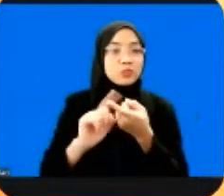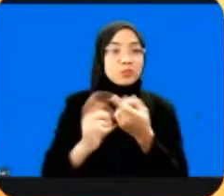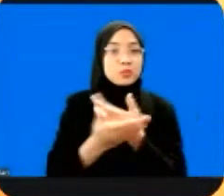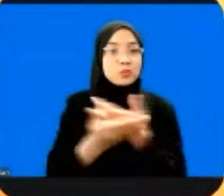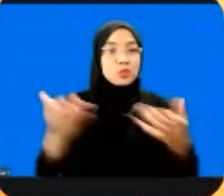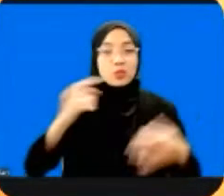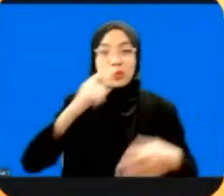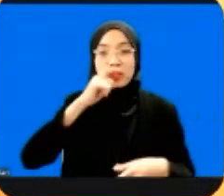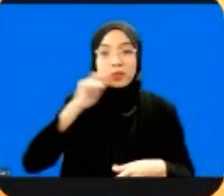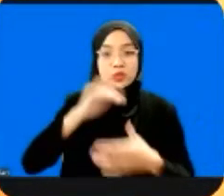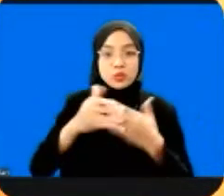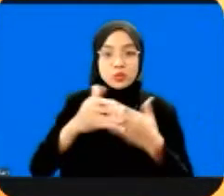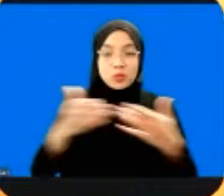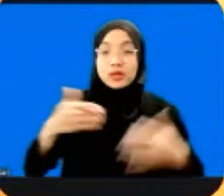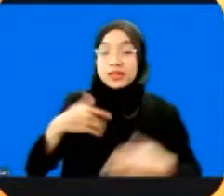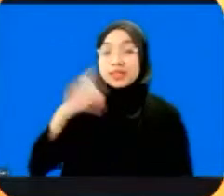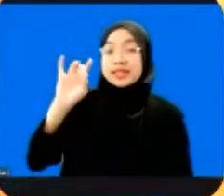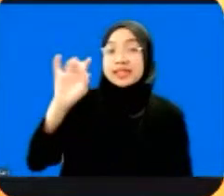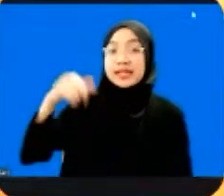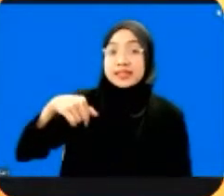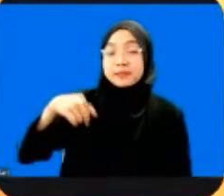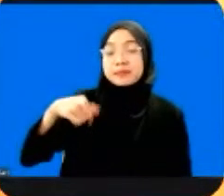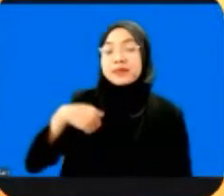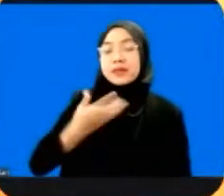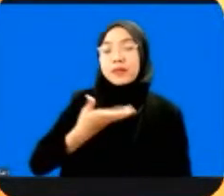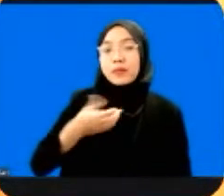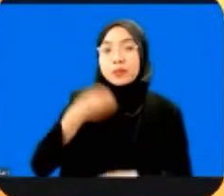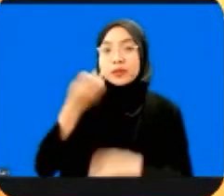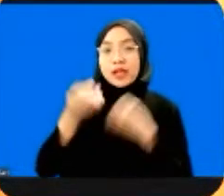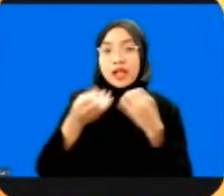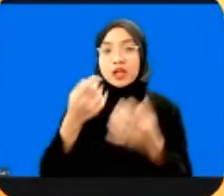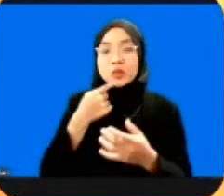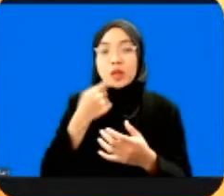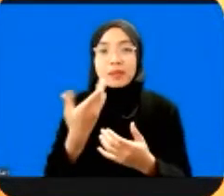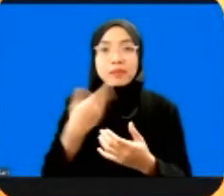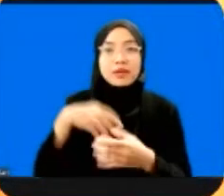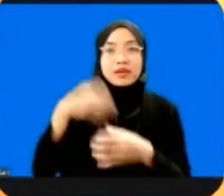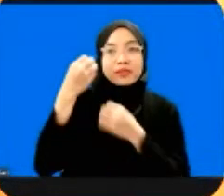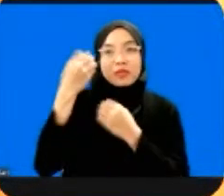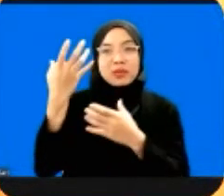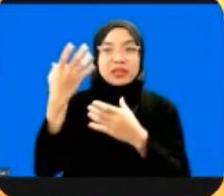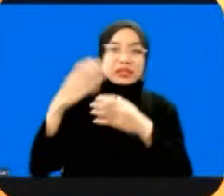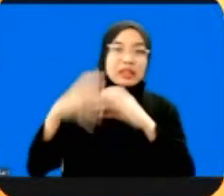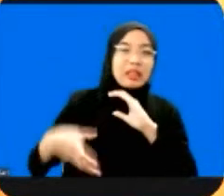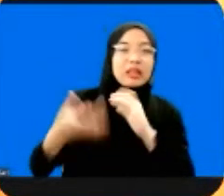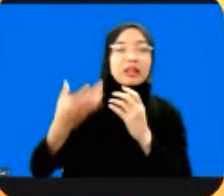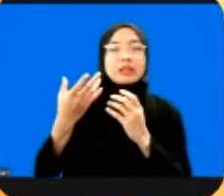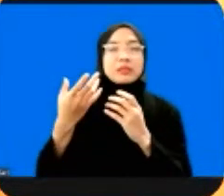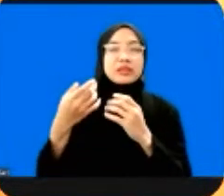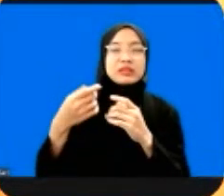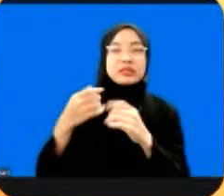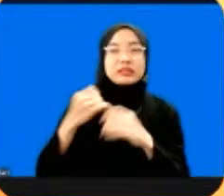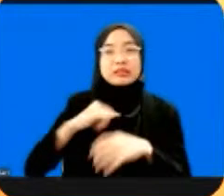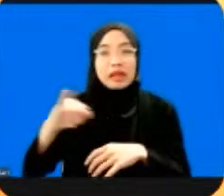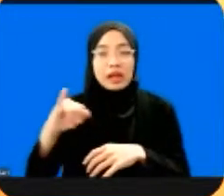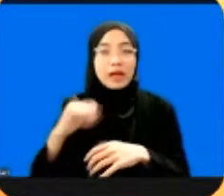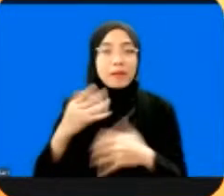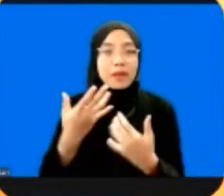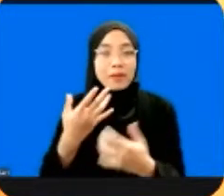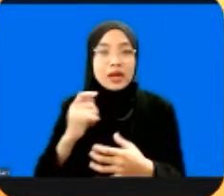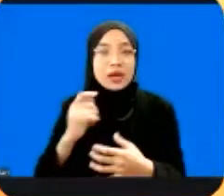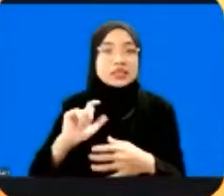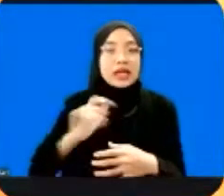on disinformation. Disinformation and how to combat it we want to look at particularly